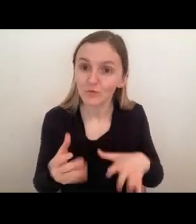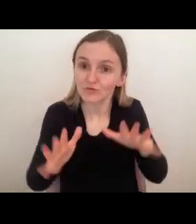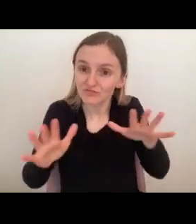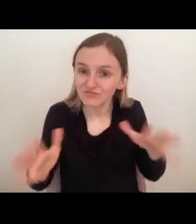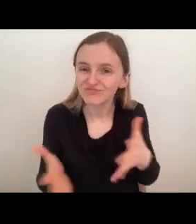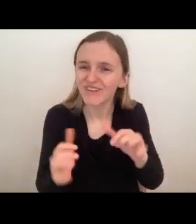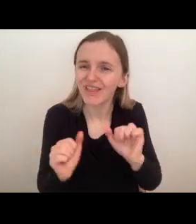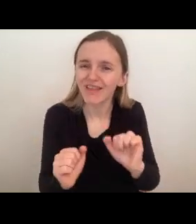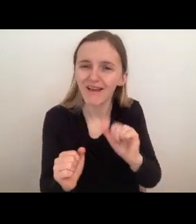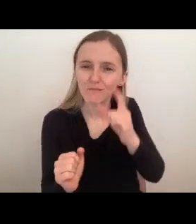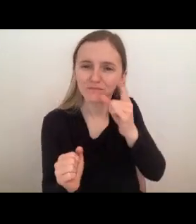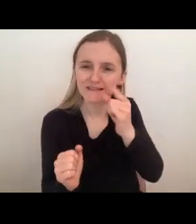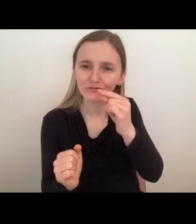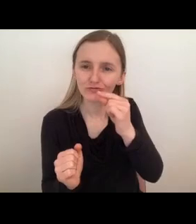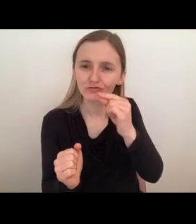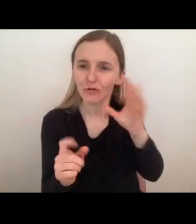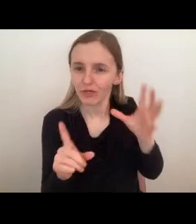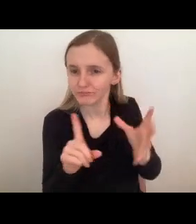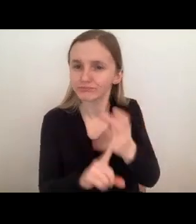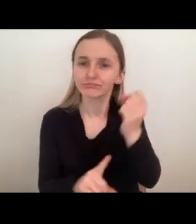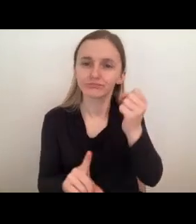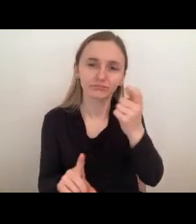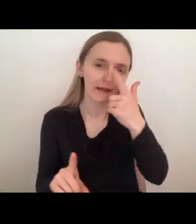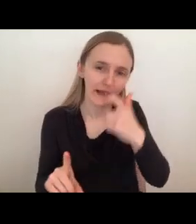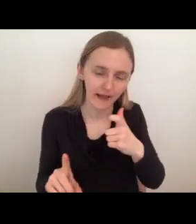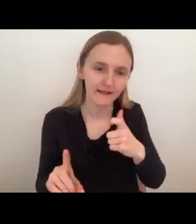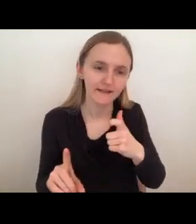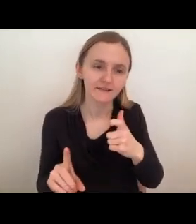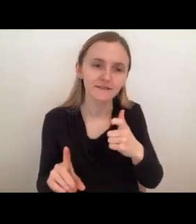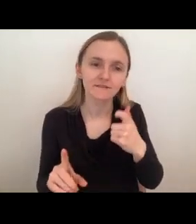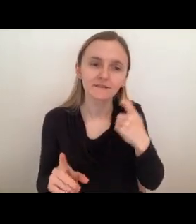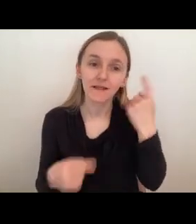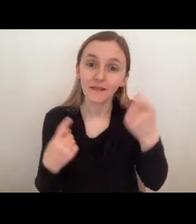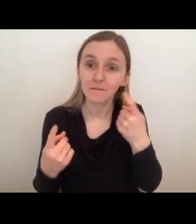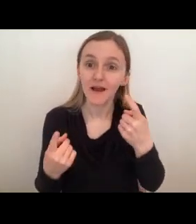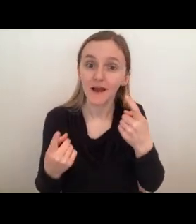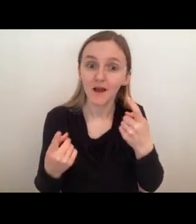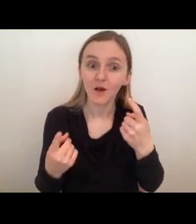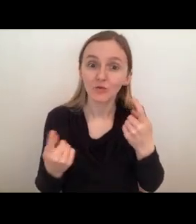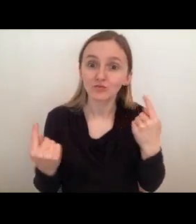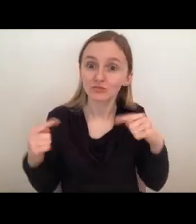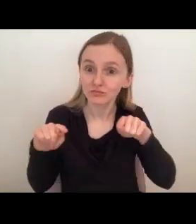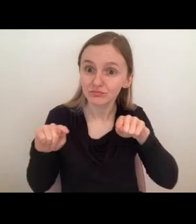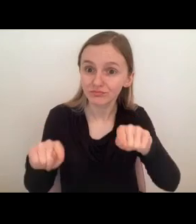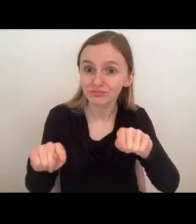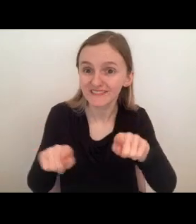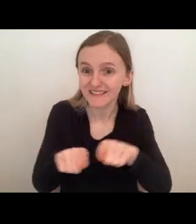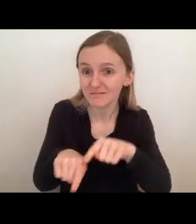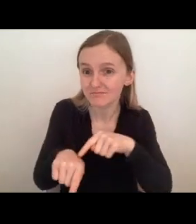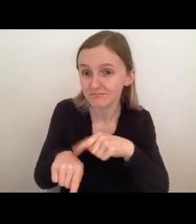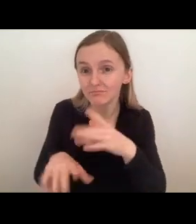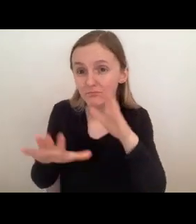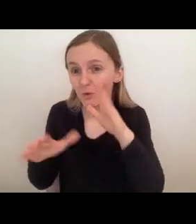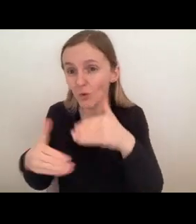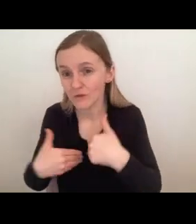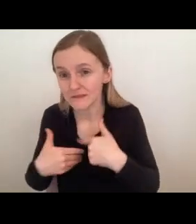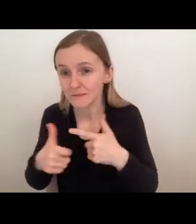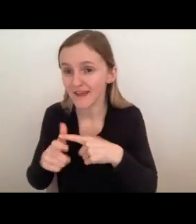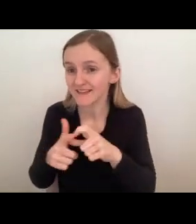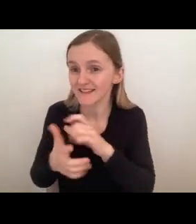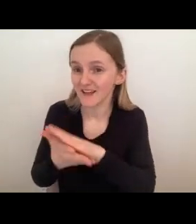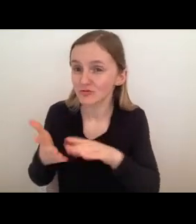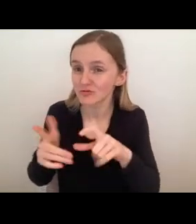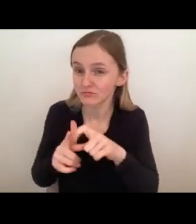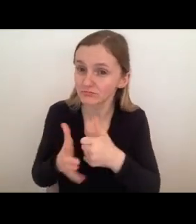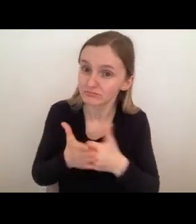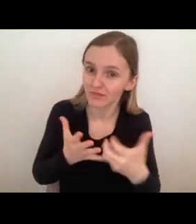potential is what I'm trying to say. So thinking about co-occurrence in particular around autism and around ADHD. If we think about